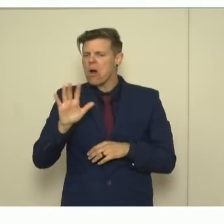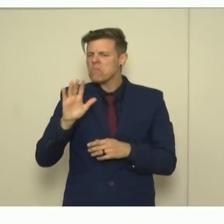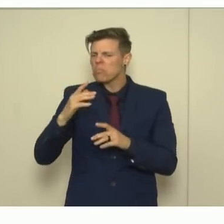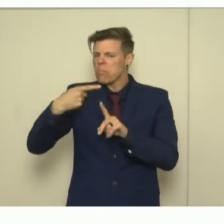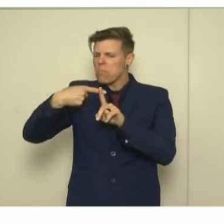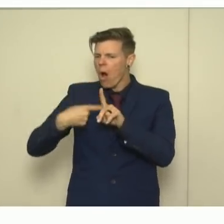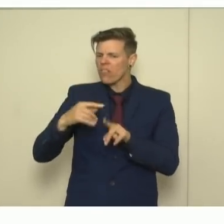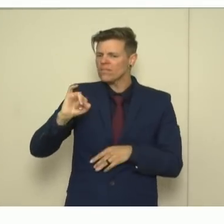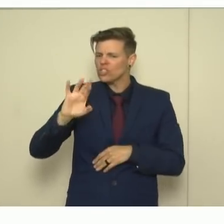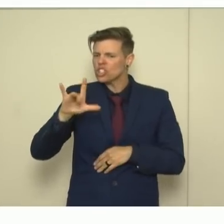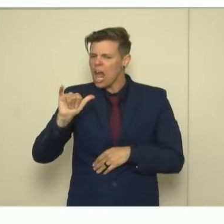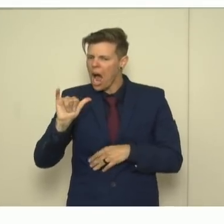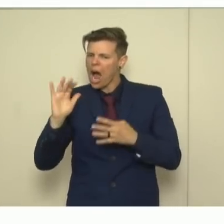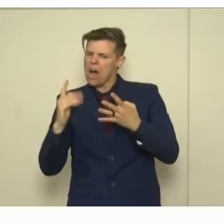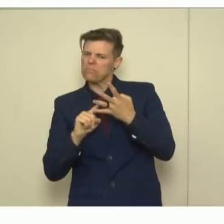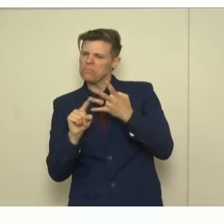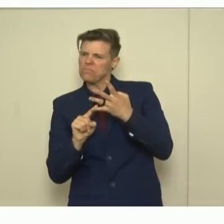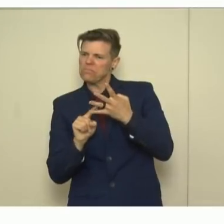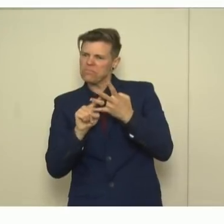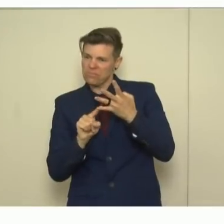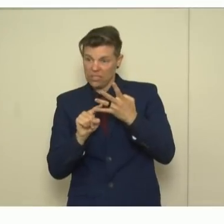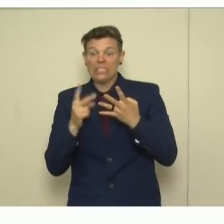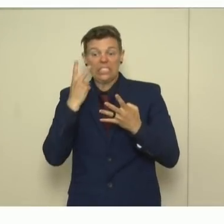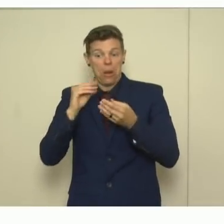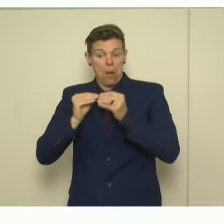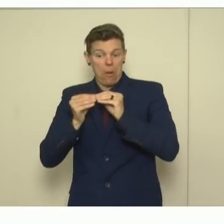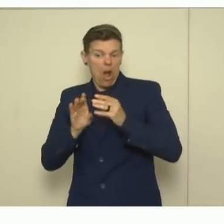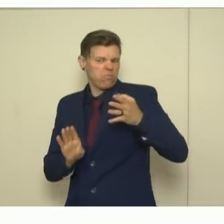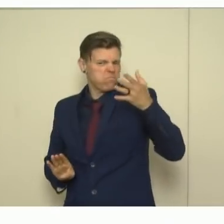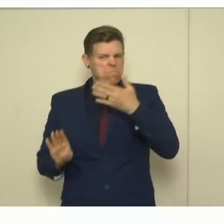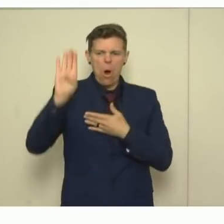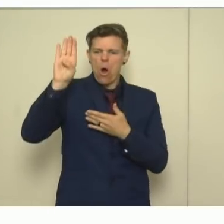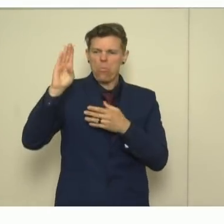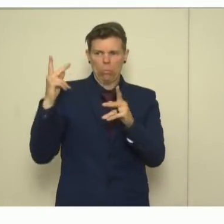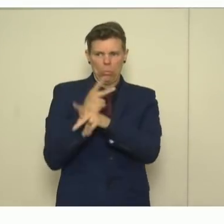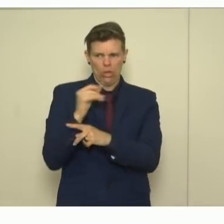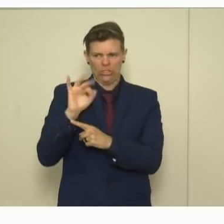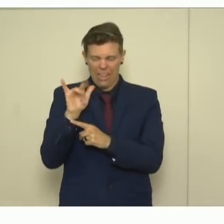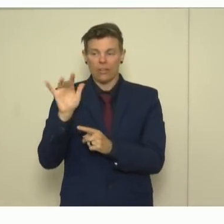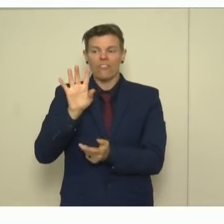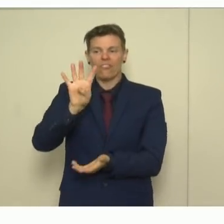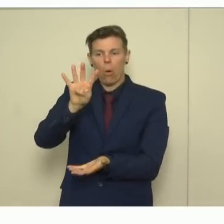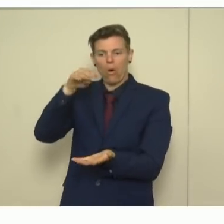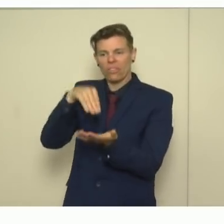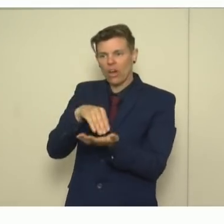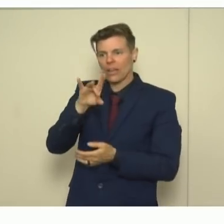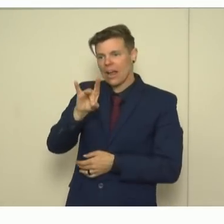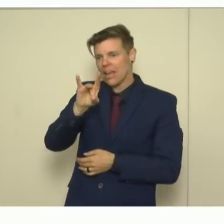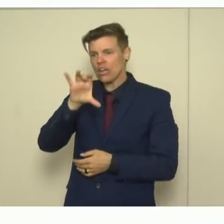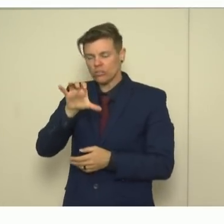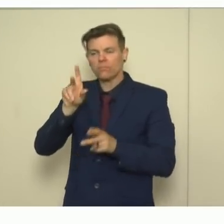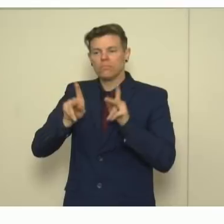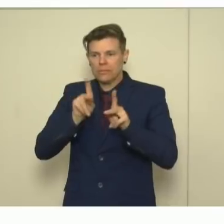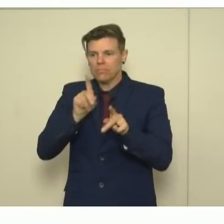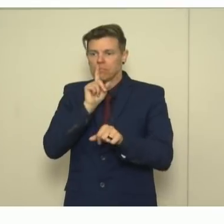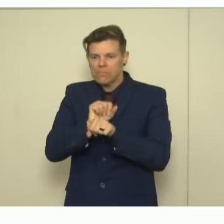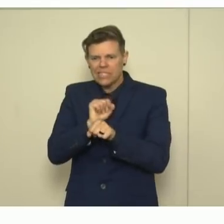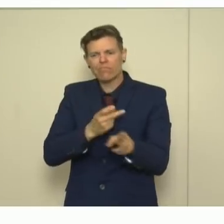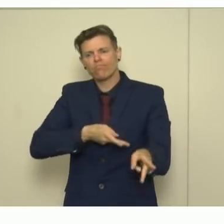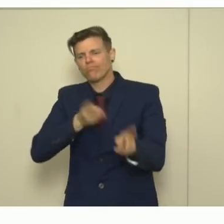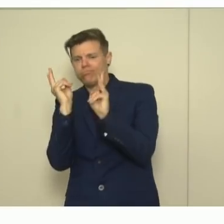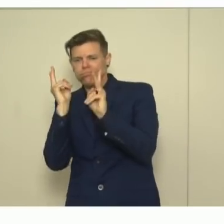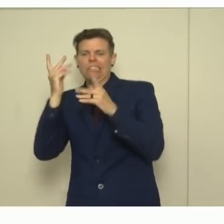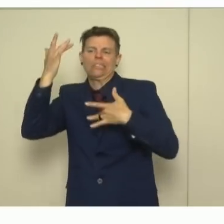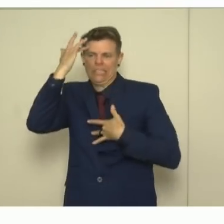at, we peaked at about 4,800 active cases, 4,800 people in a given day